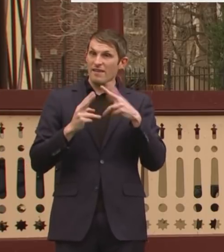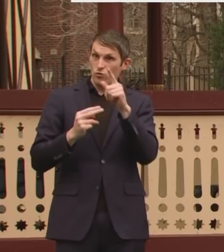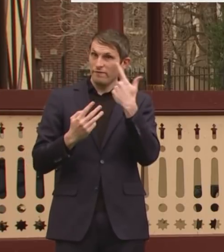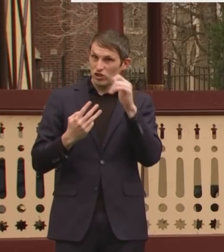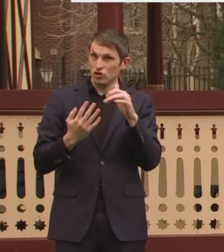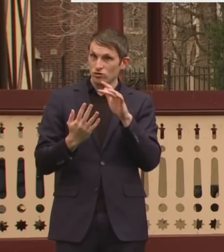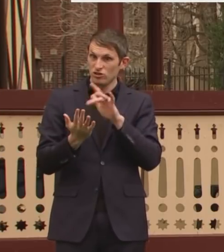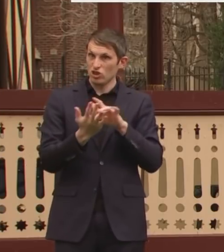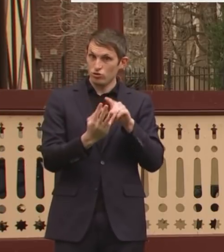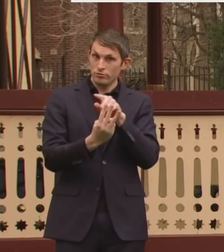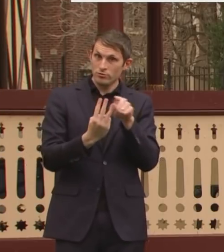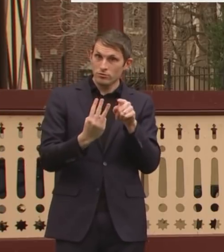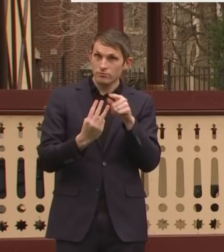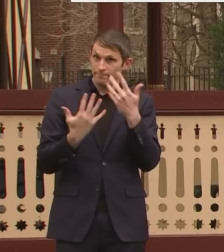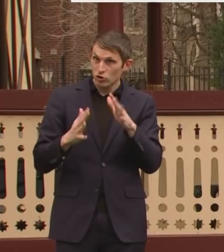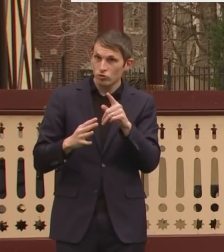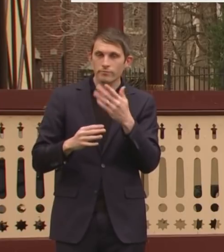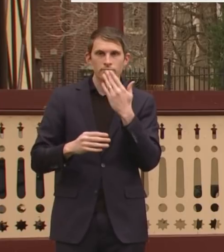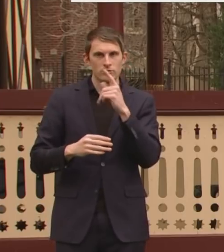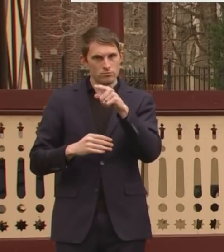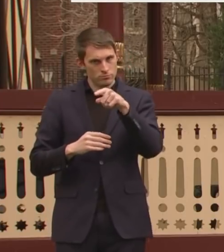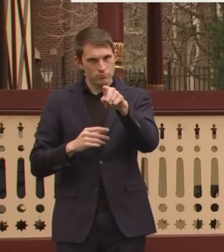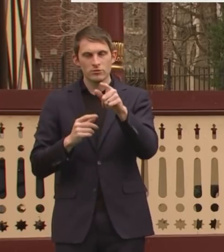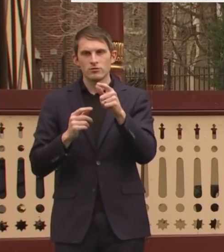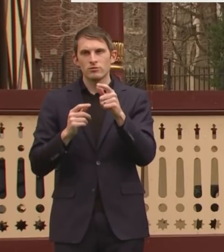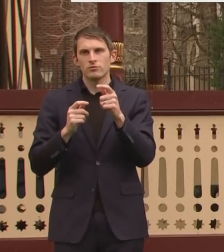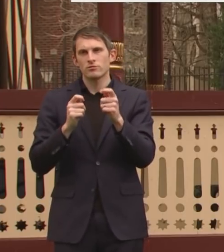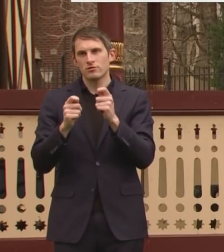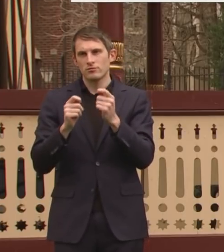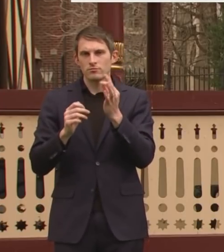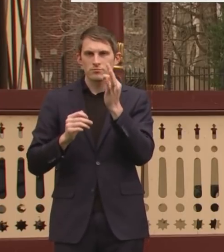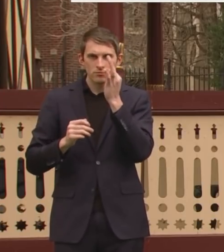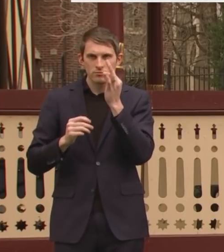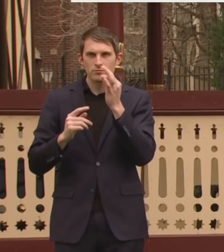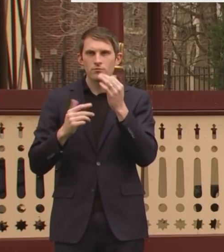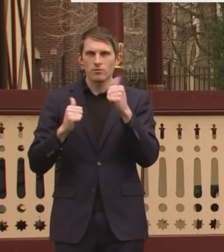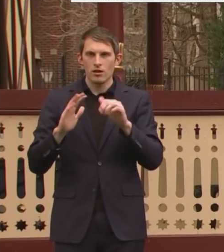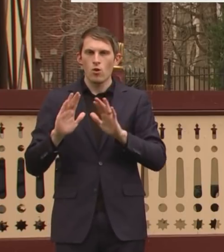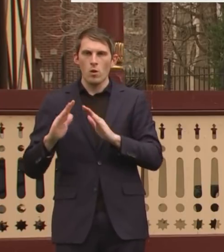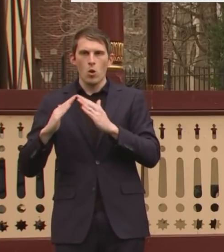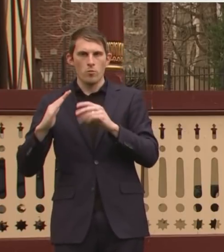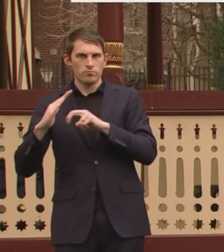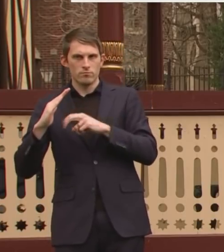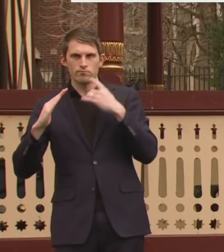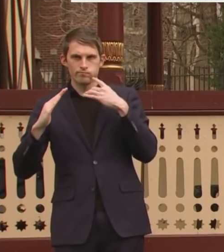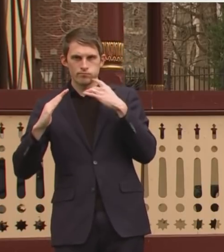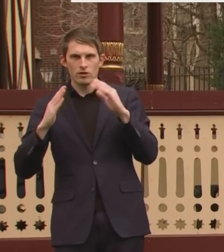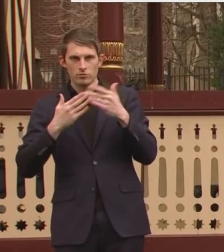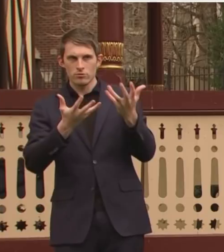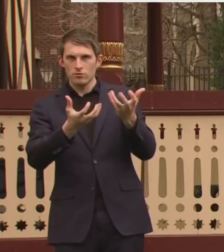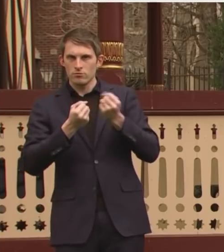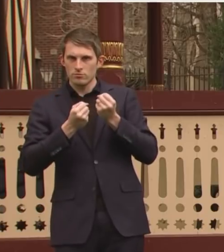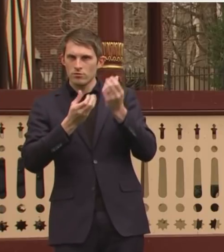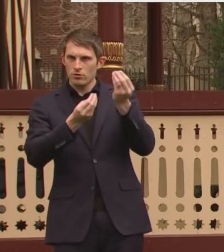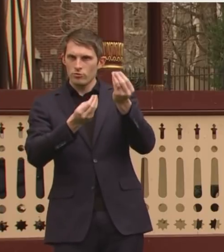come forward at the first sign of symptoms and get tested and isolate until you've got that result. Be absolutely